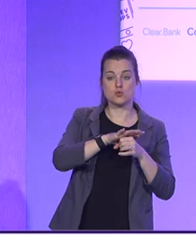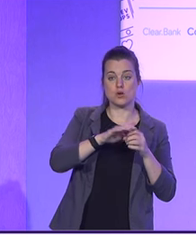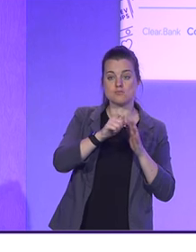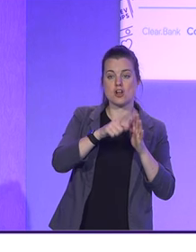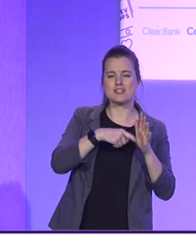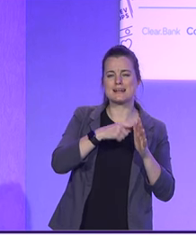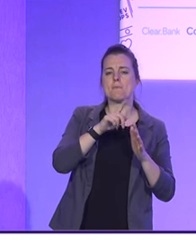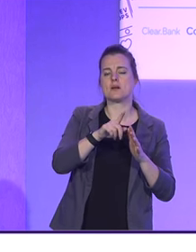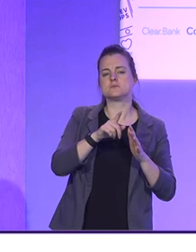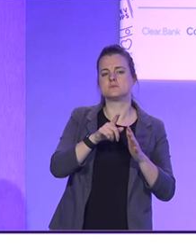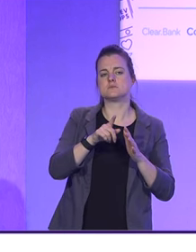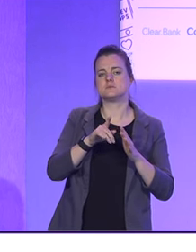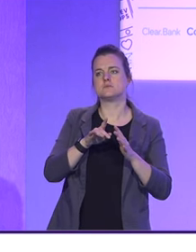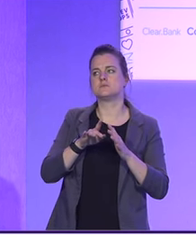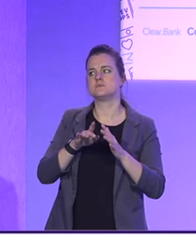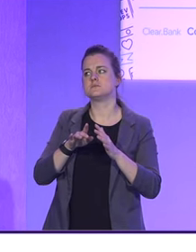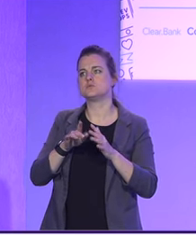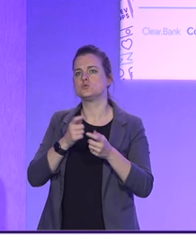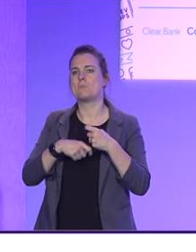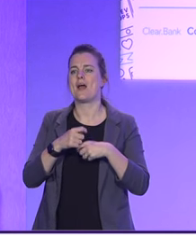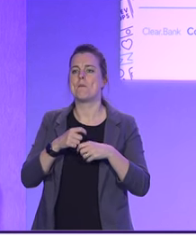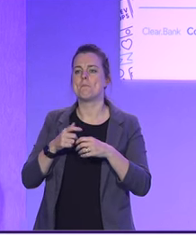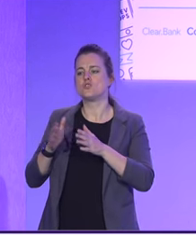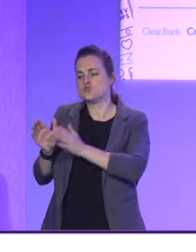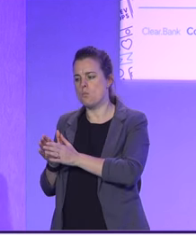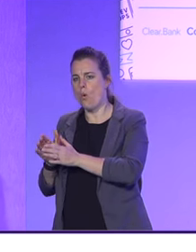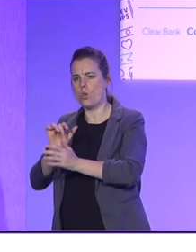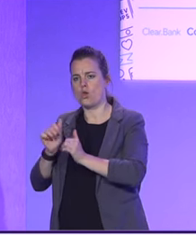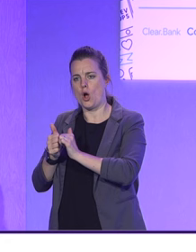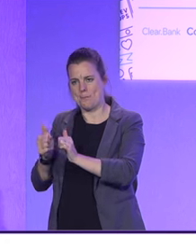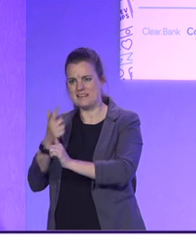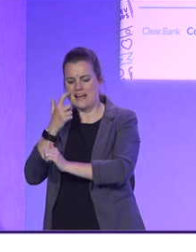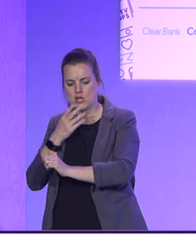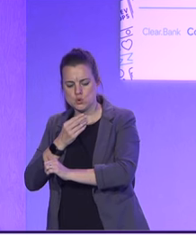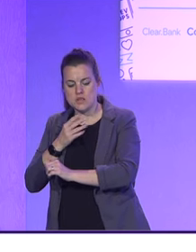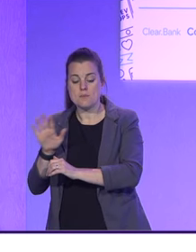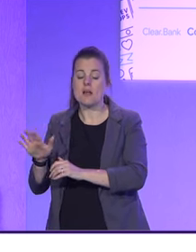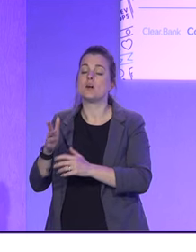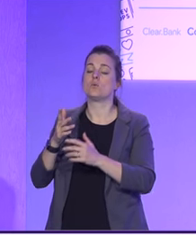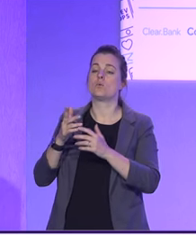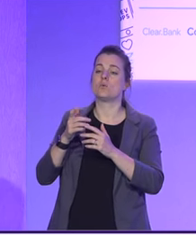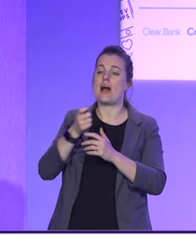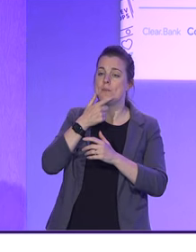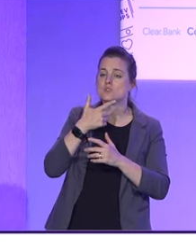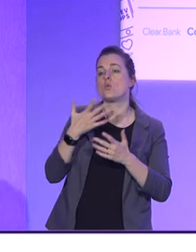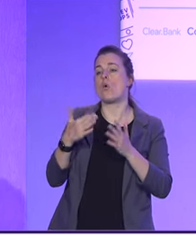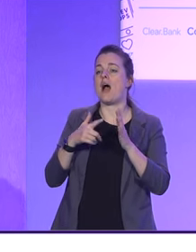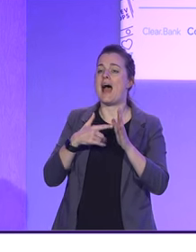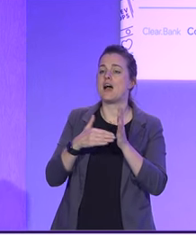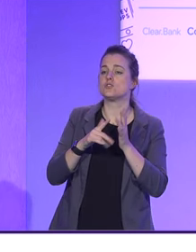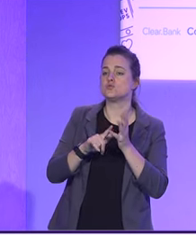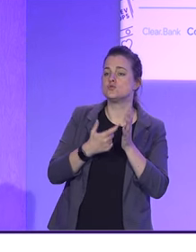small company to use these latest technologies. And Amazon basically is, or Azure, is very easy for us to work with